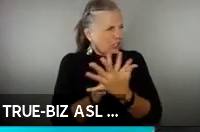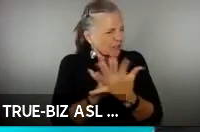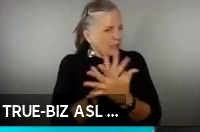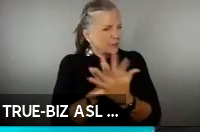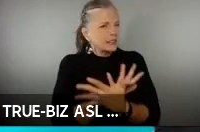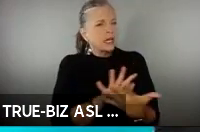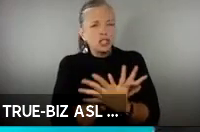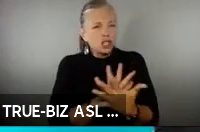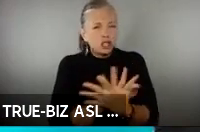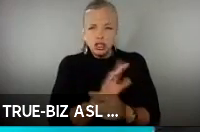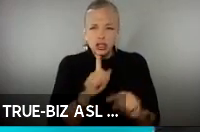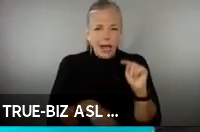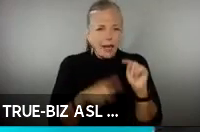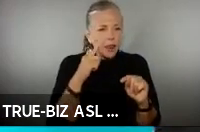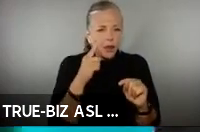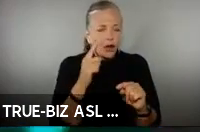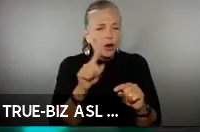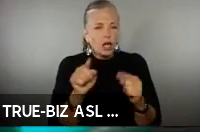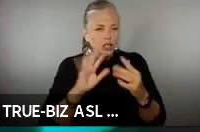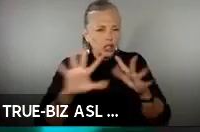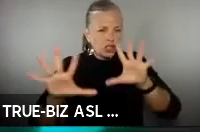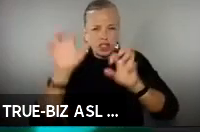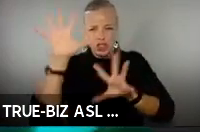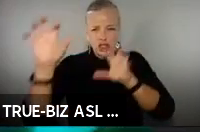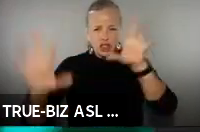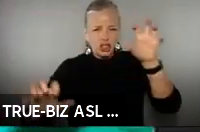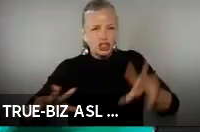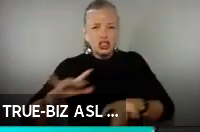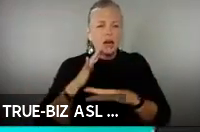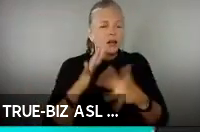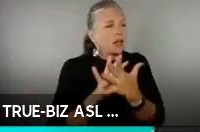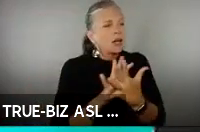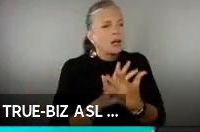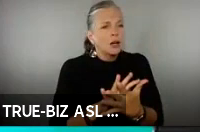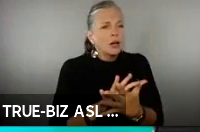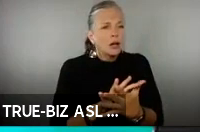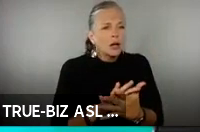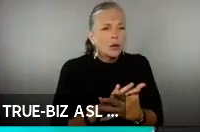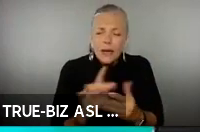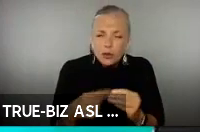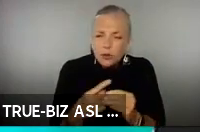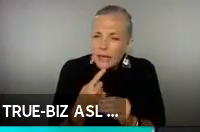two. Certainly, it's a... What's this about two?